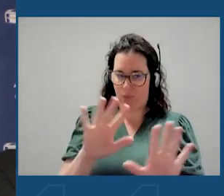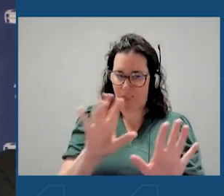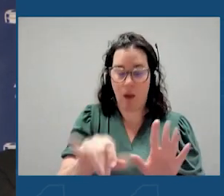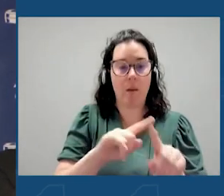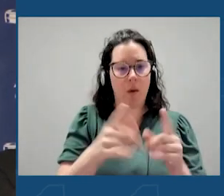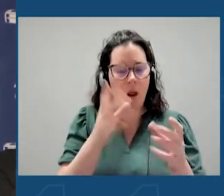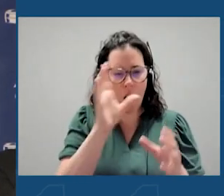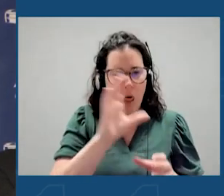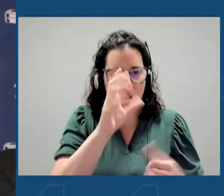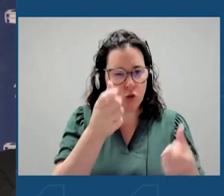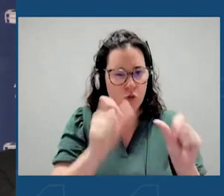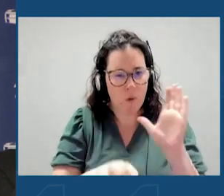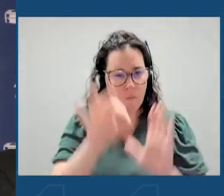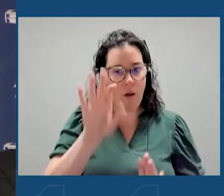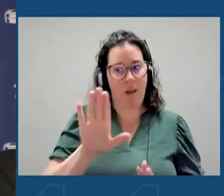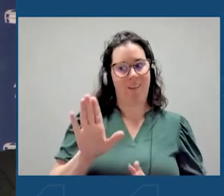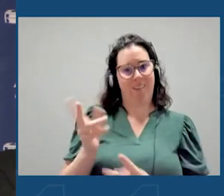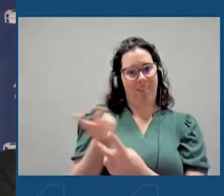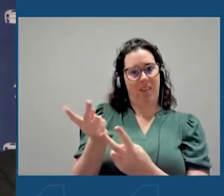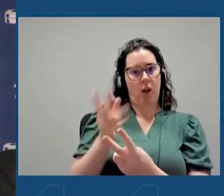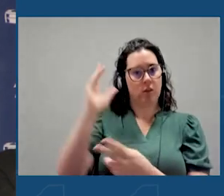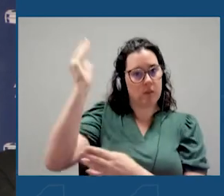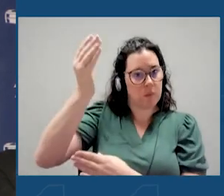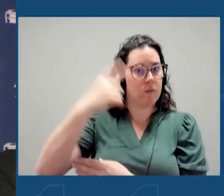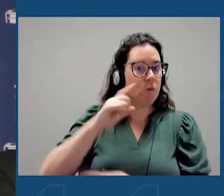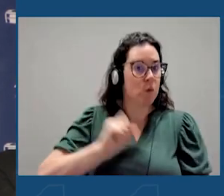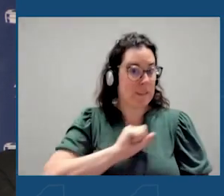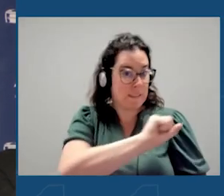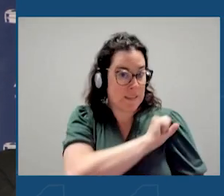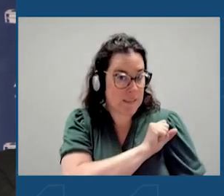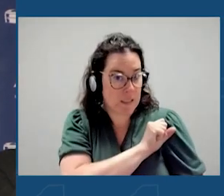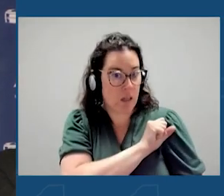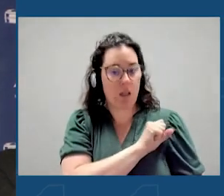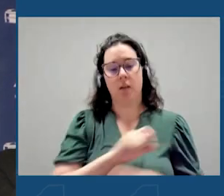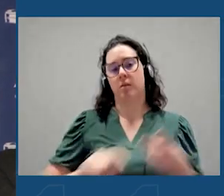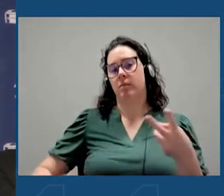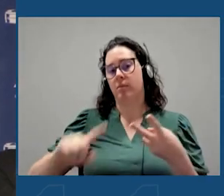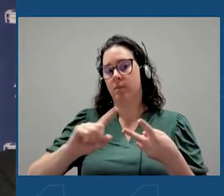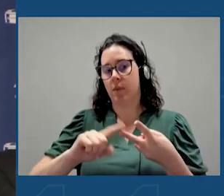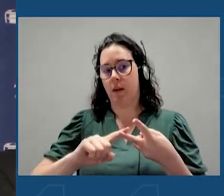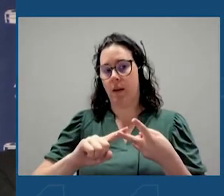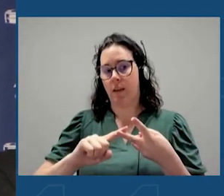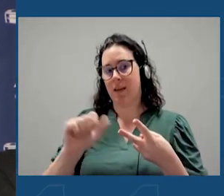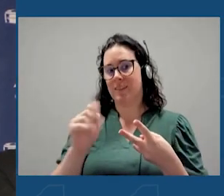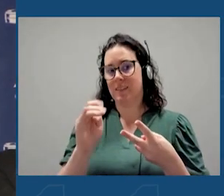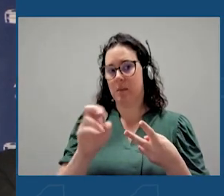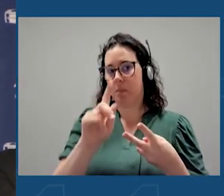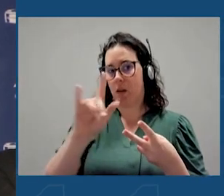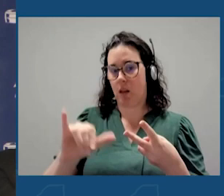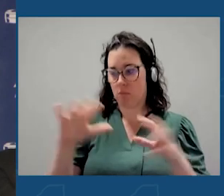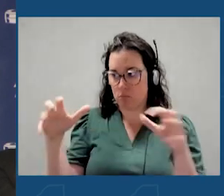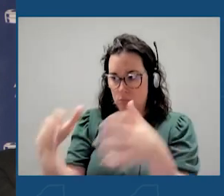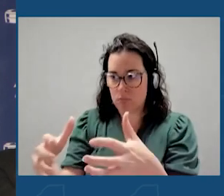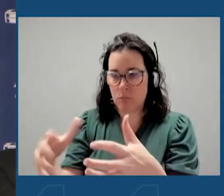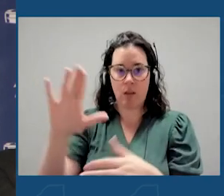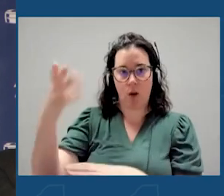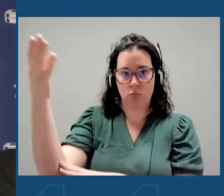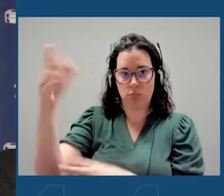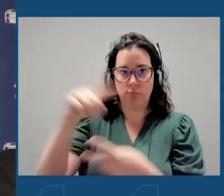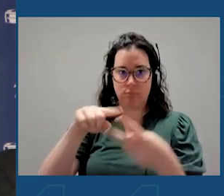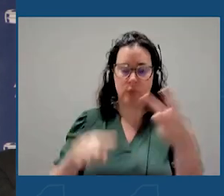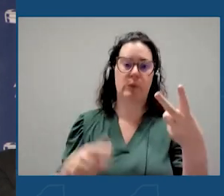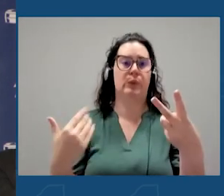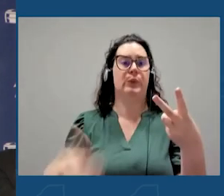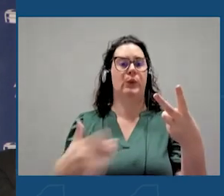to find their speeches on the Senate floor and on the Assembly floor in support of this monumental agreement. It will move